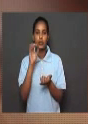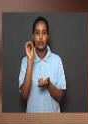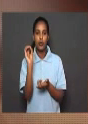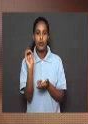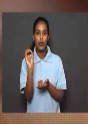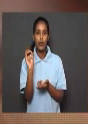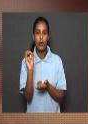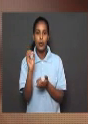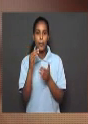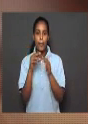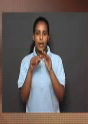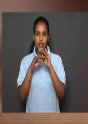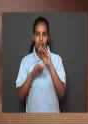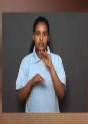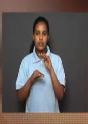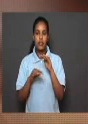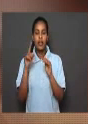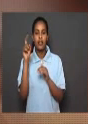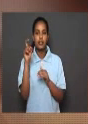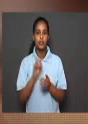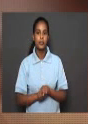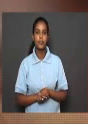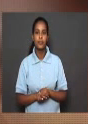1.0 minus X.